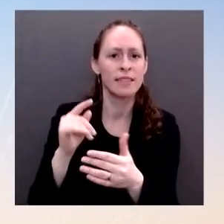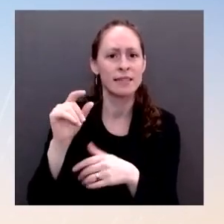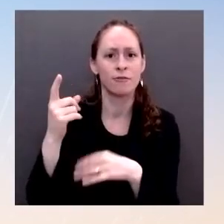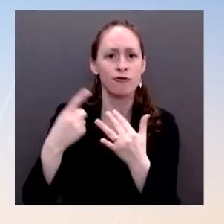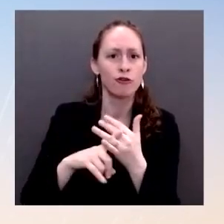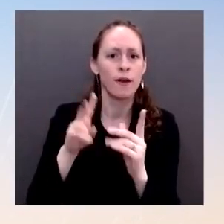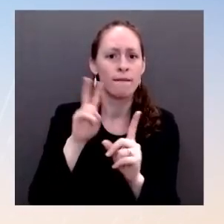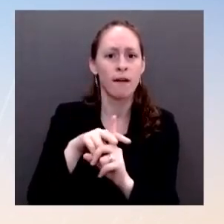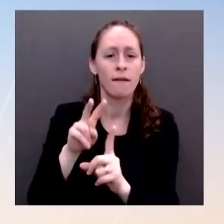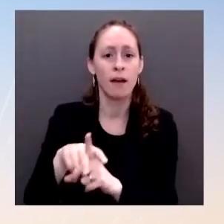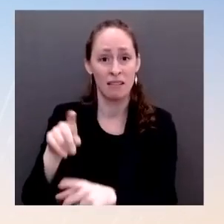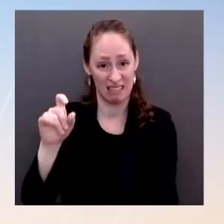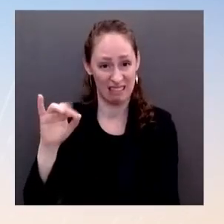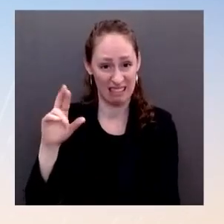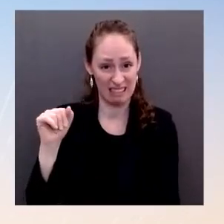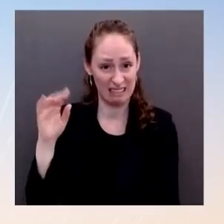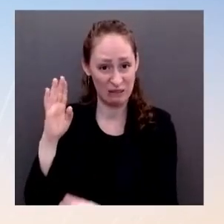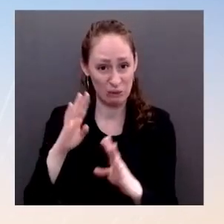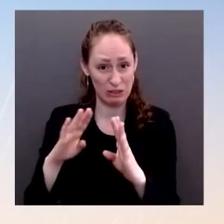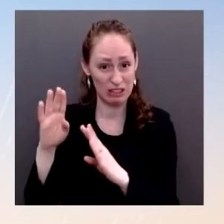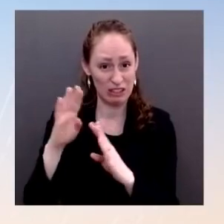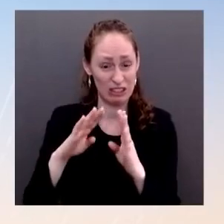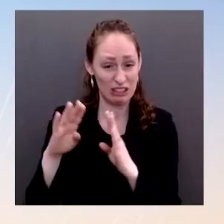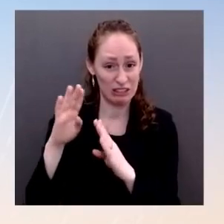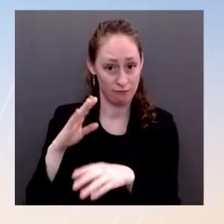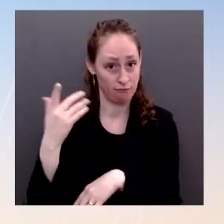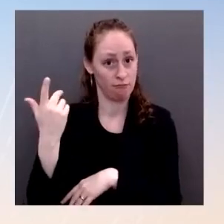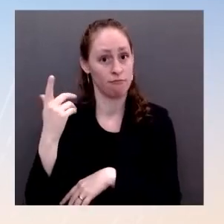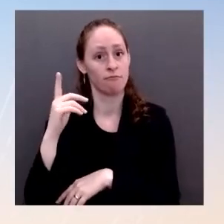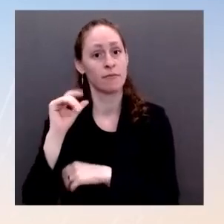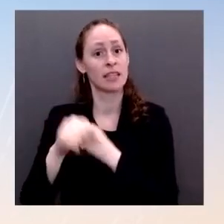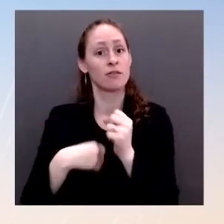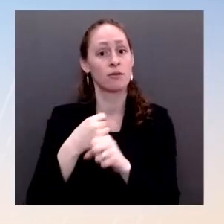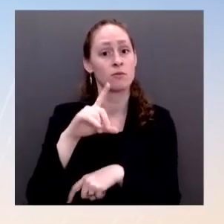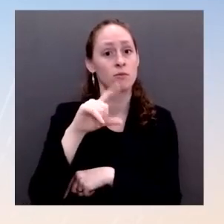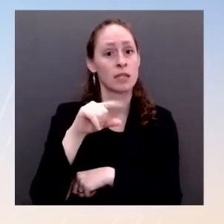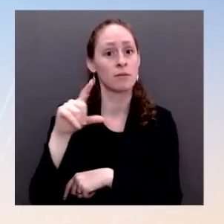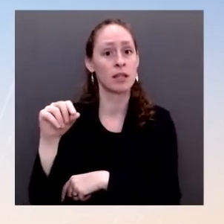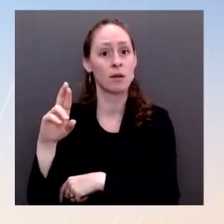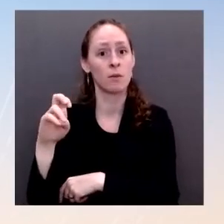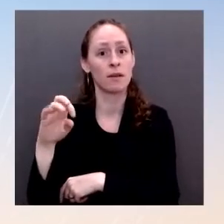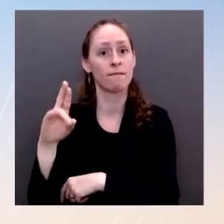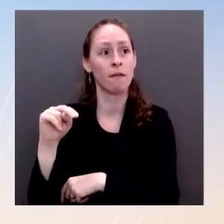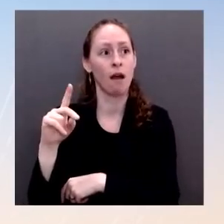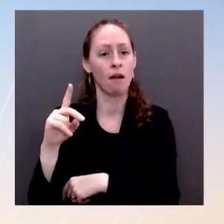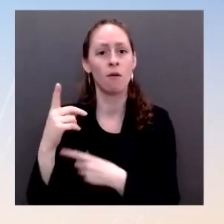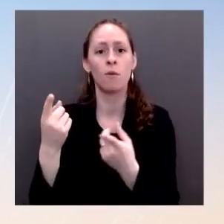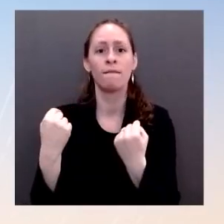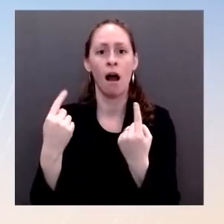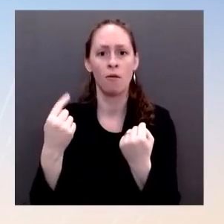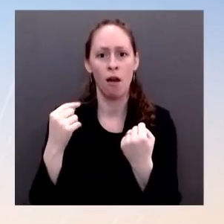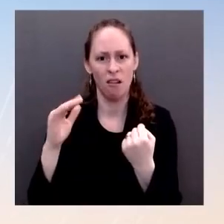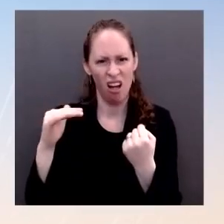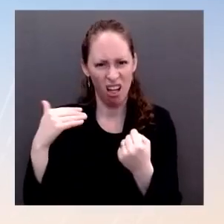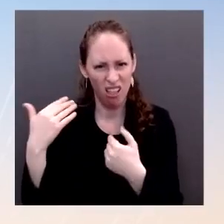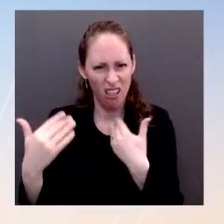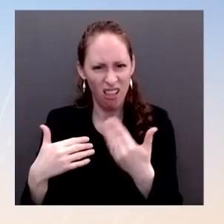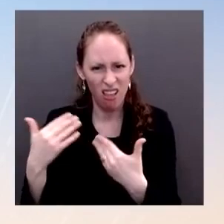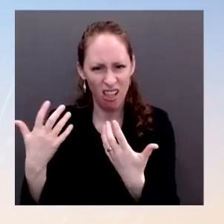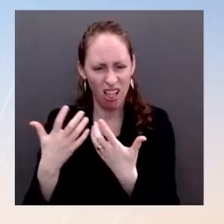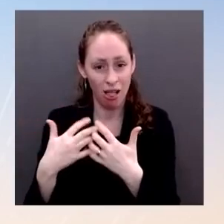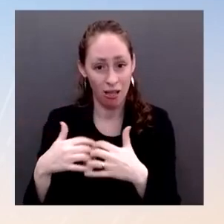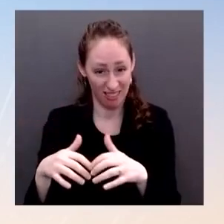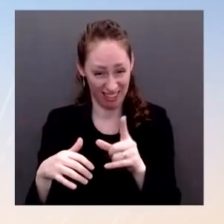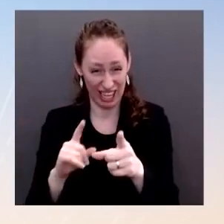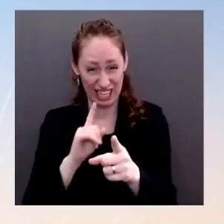is the administration preparing to ensure that this year's tax returns will be processed in a reasonable amount of time? Well, I would first note that a